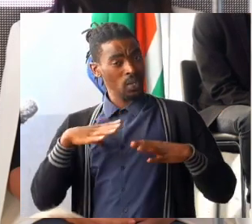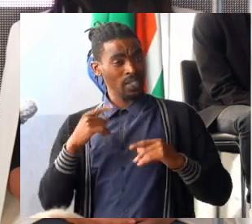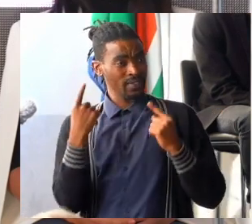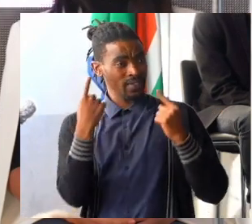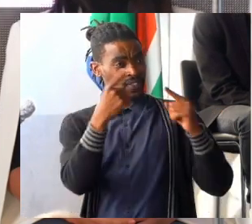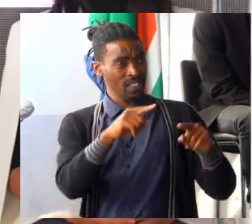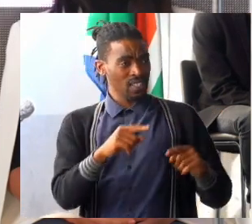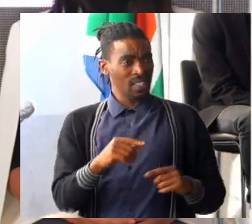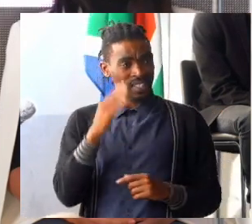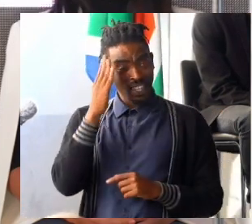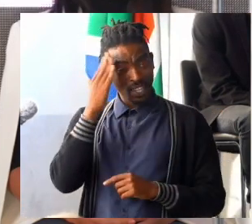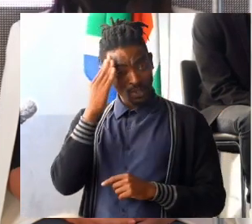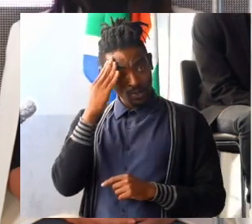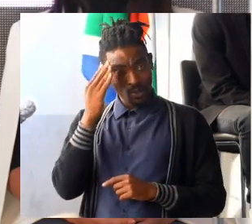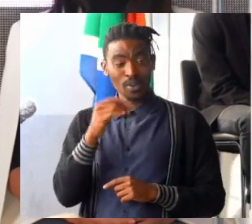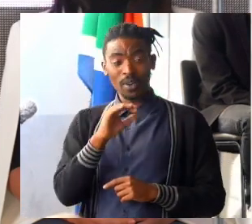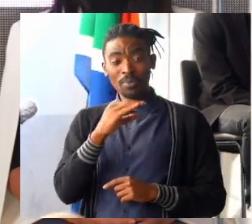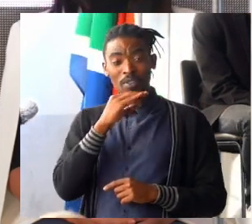Those who know I'm a Koduka know.